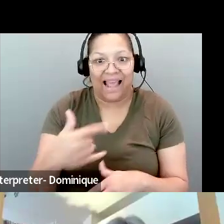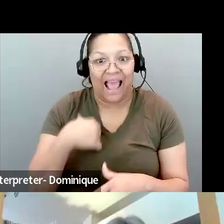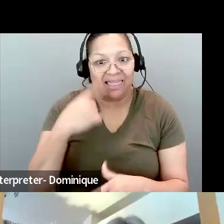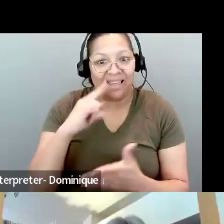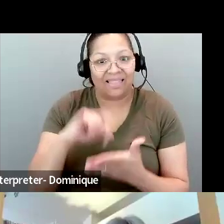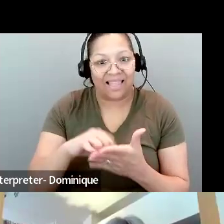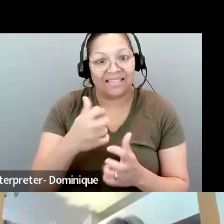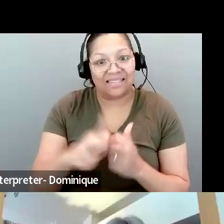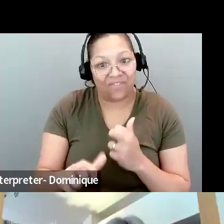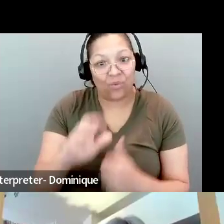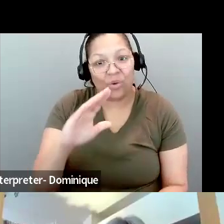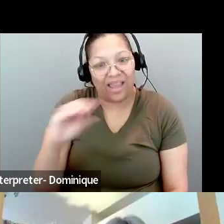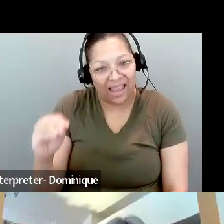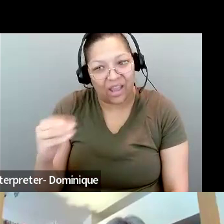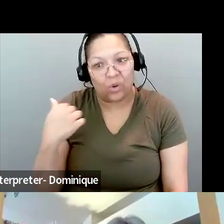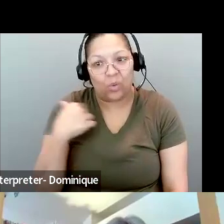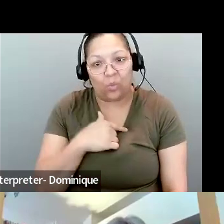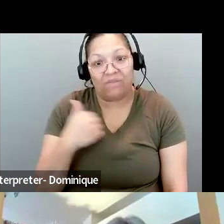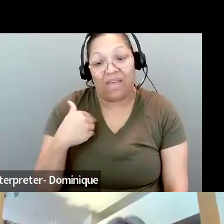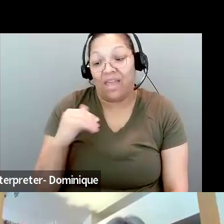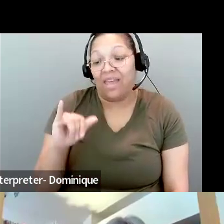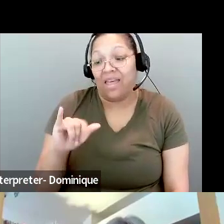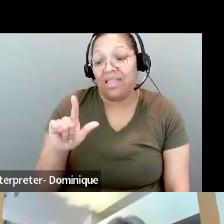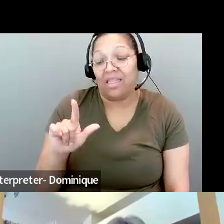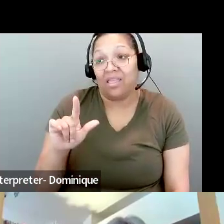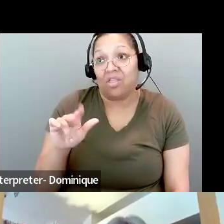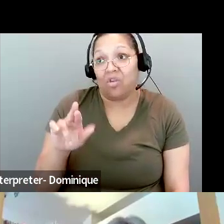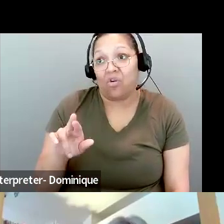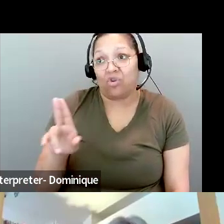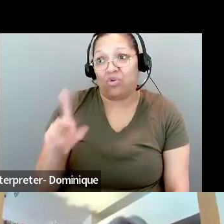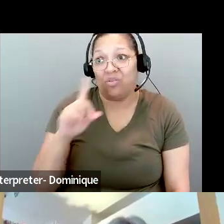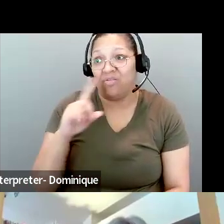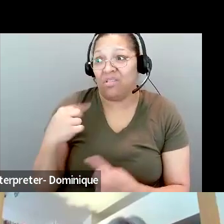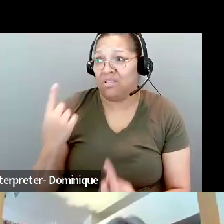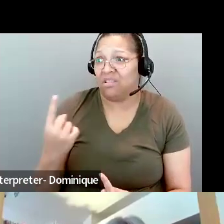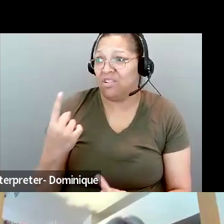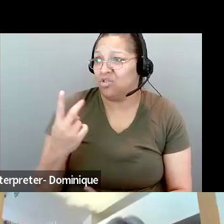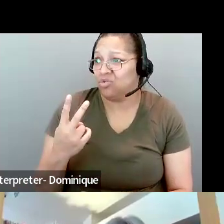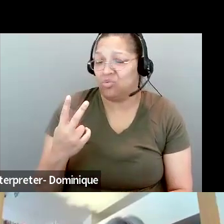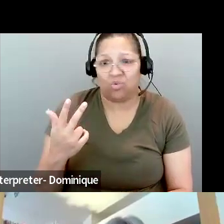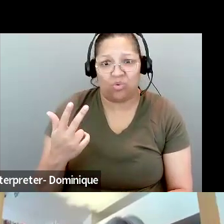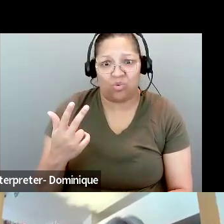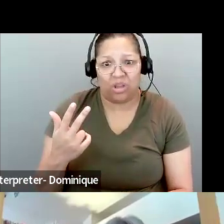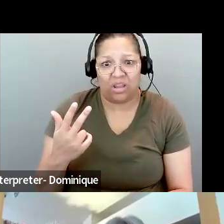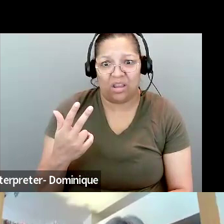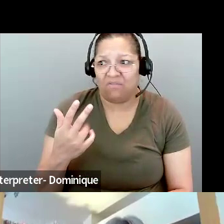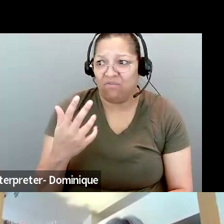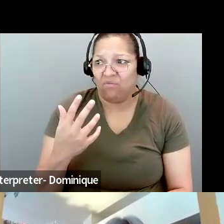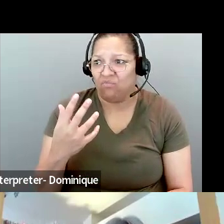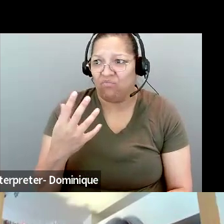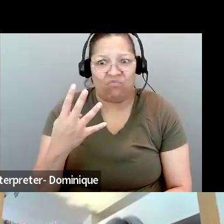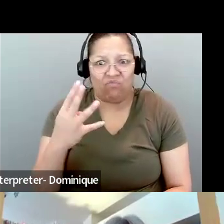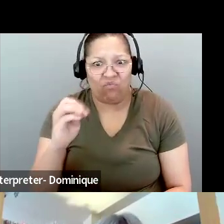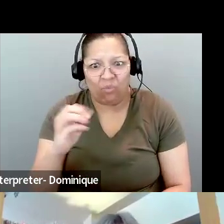difficult. And we've had ILRU for 2, 3, maybe 4 decades. So Mhm.